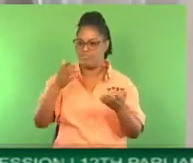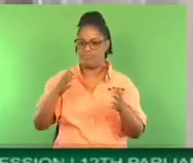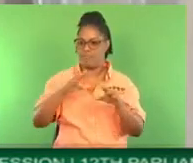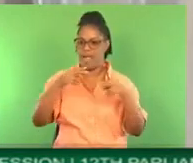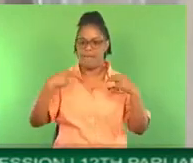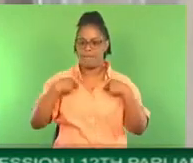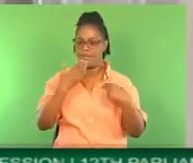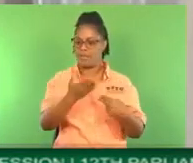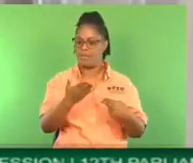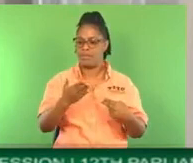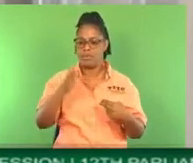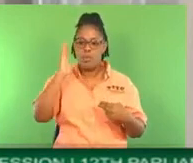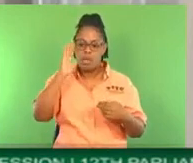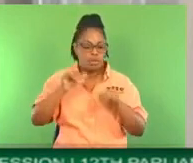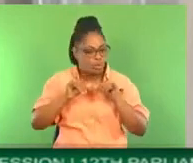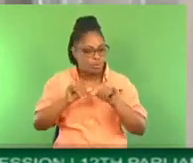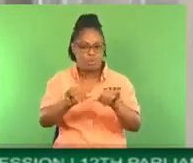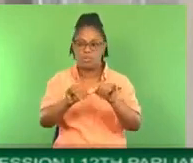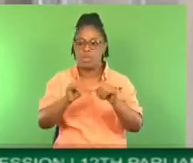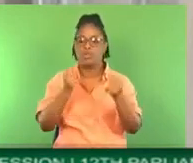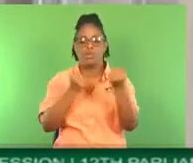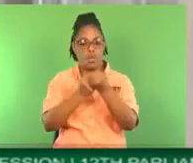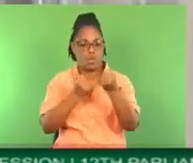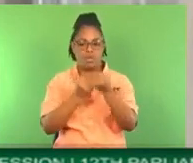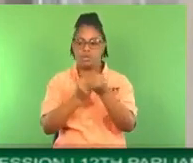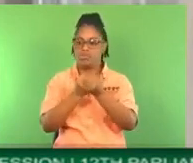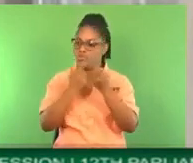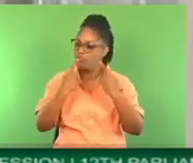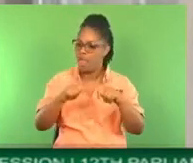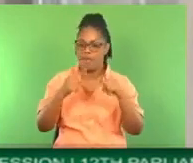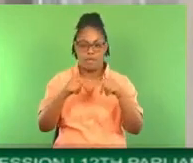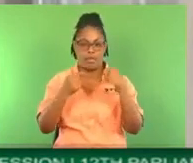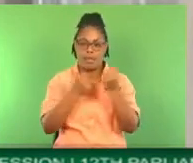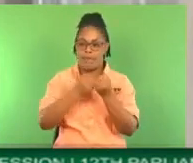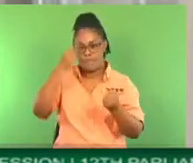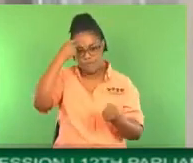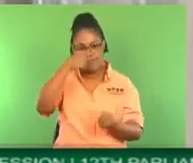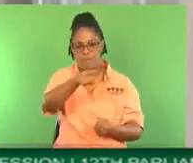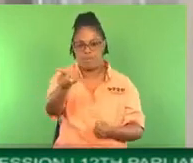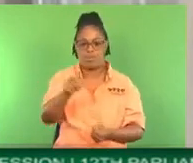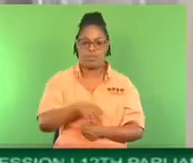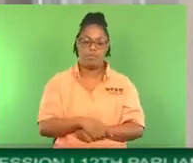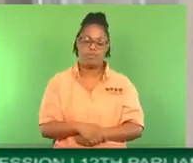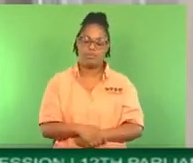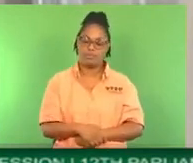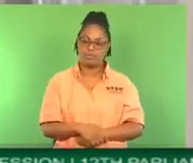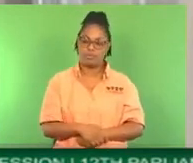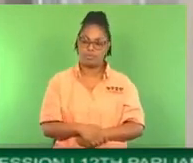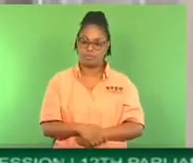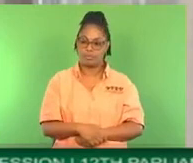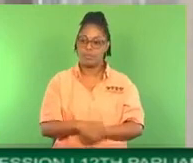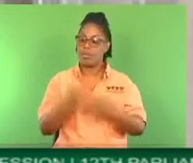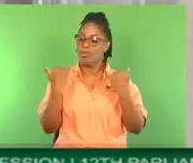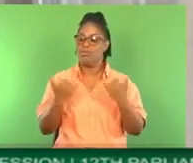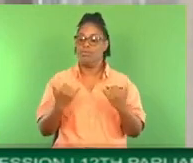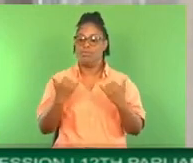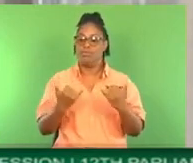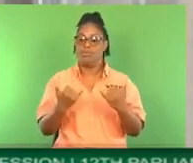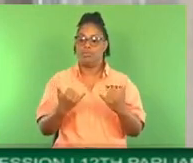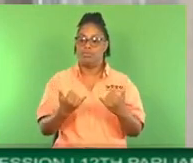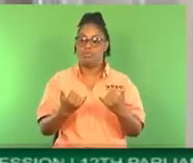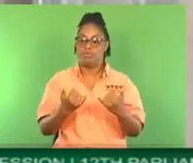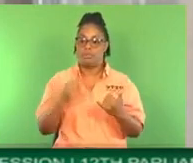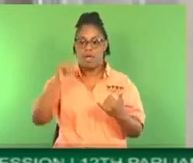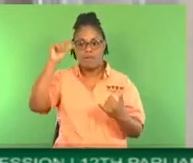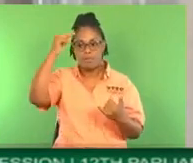fight and continue making the representation. I turn to the proposed school supplies and book grants of the